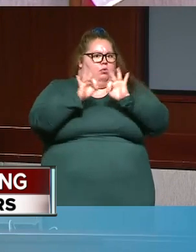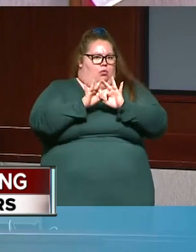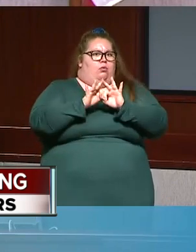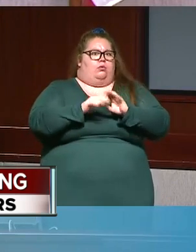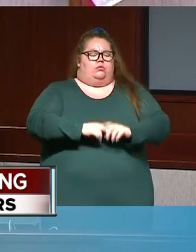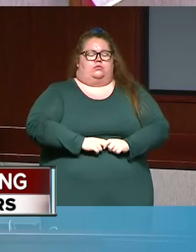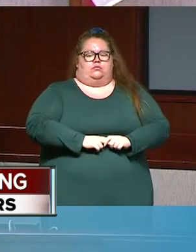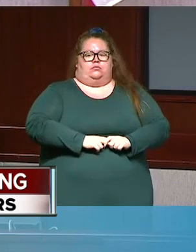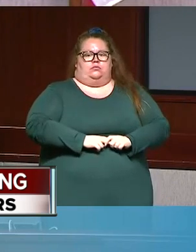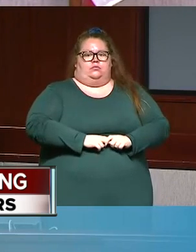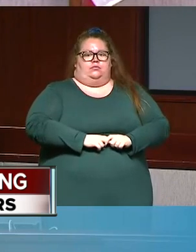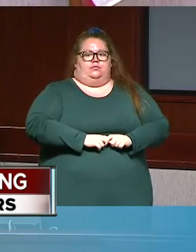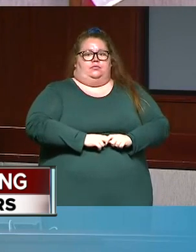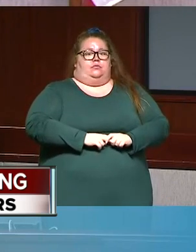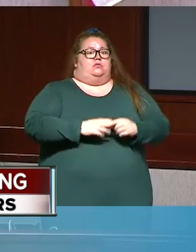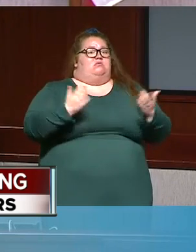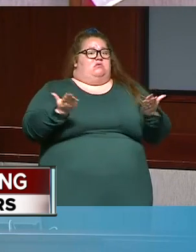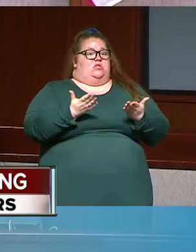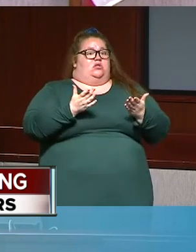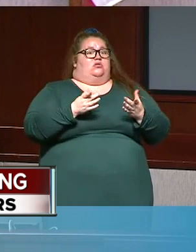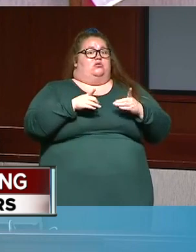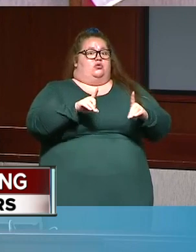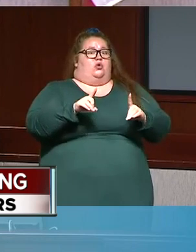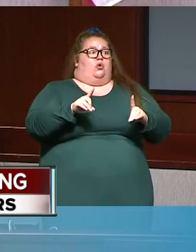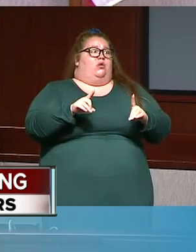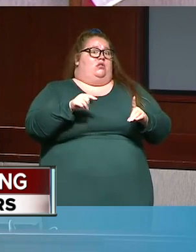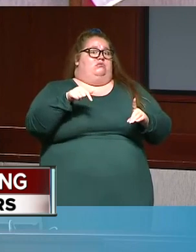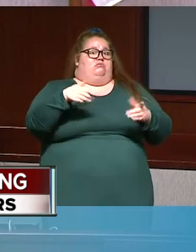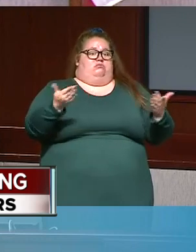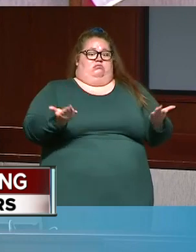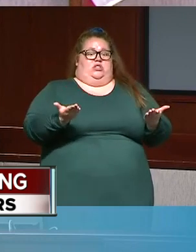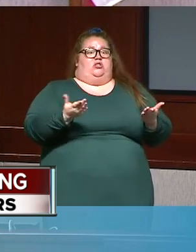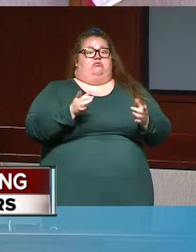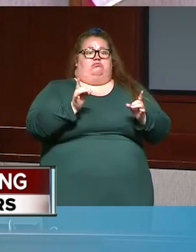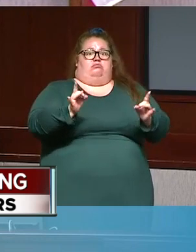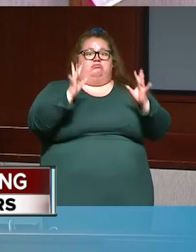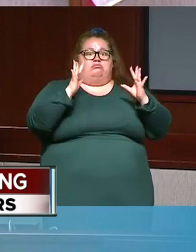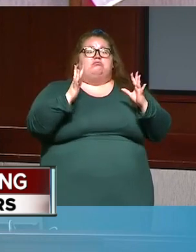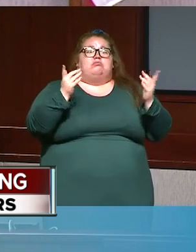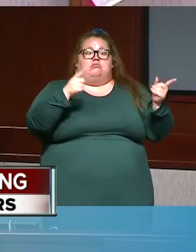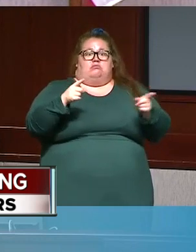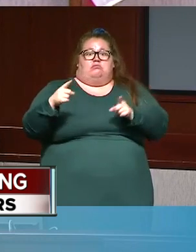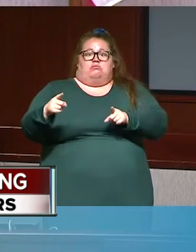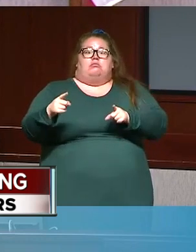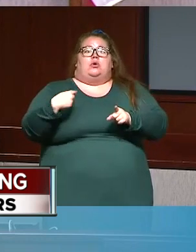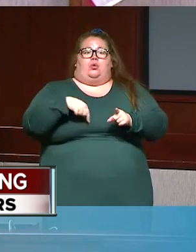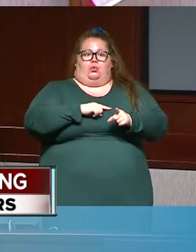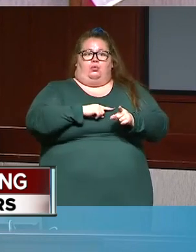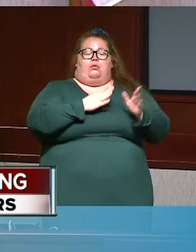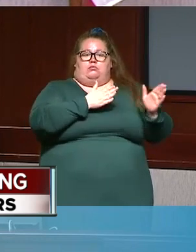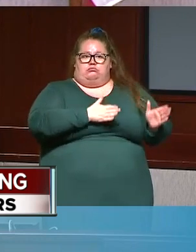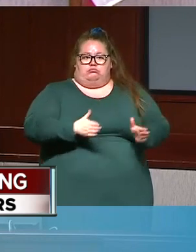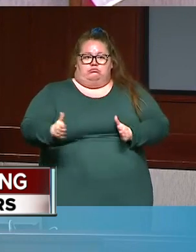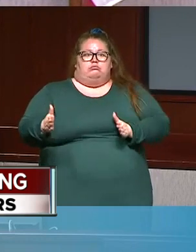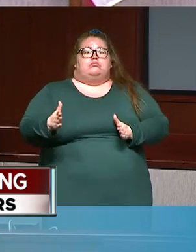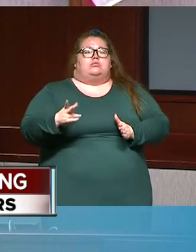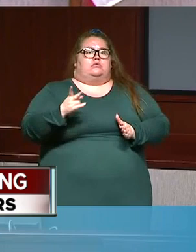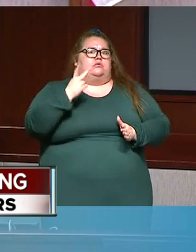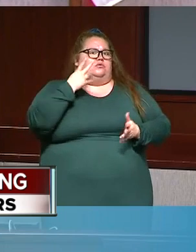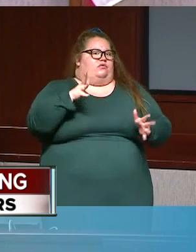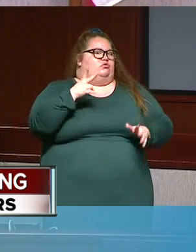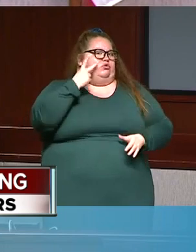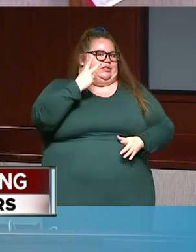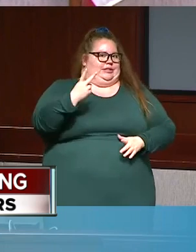in patients that Matt has outlined. As you can see, an immense amount of effort to prepare in that graph above